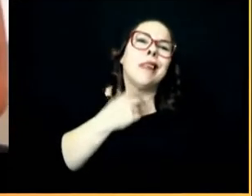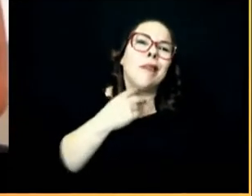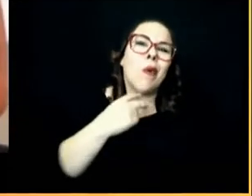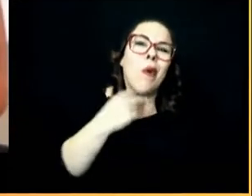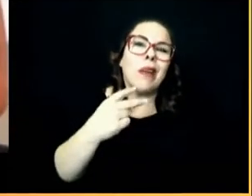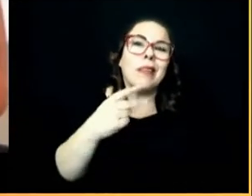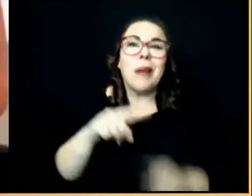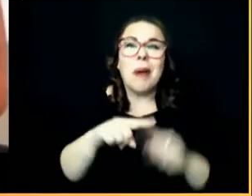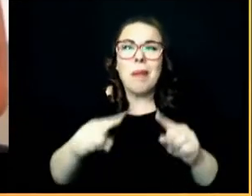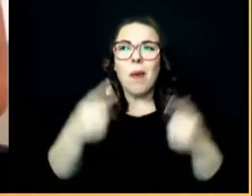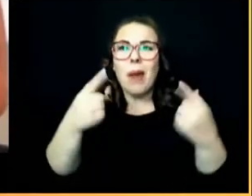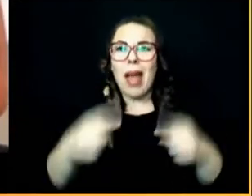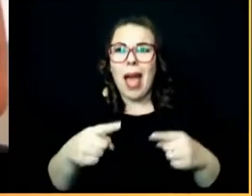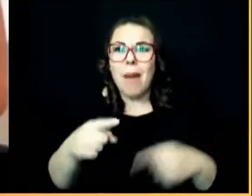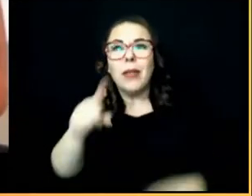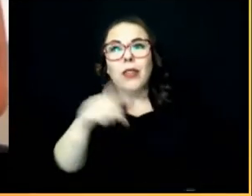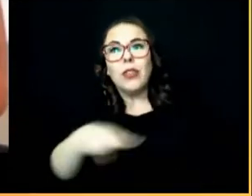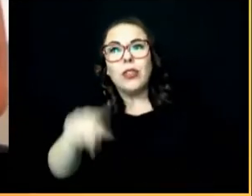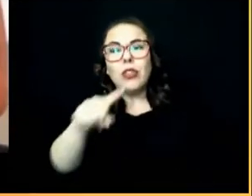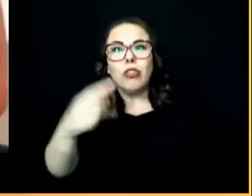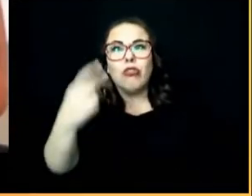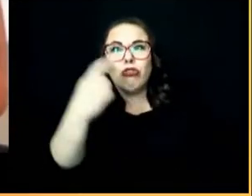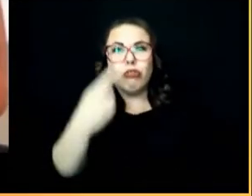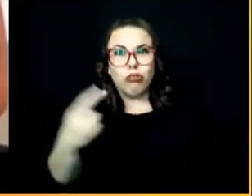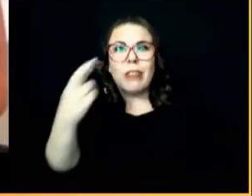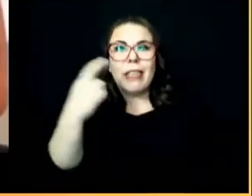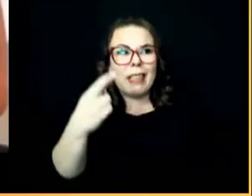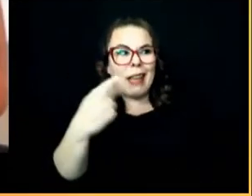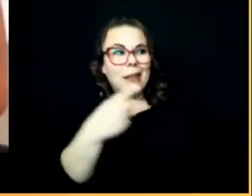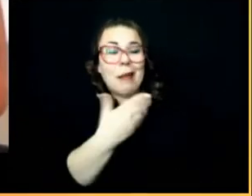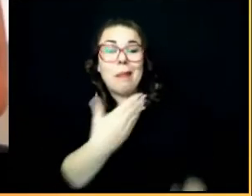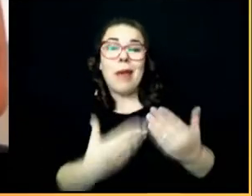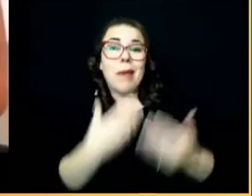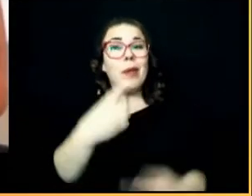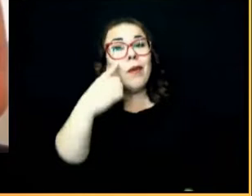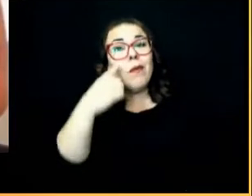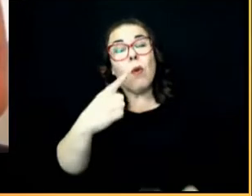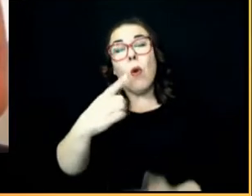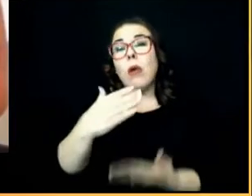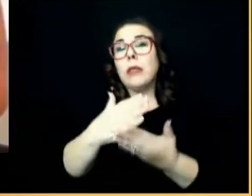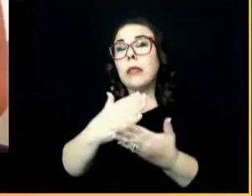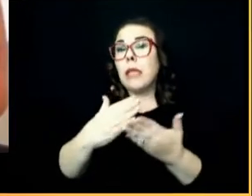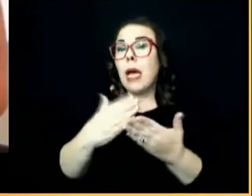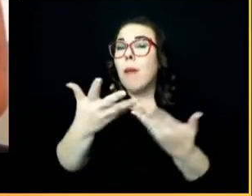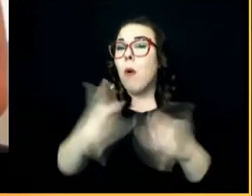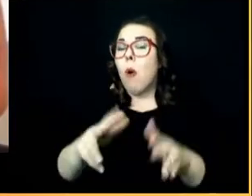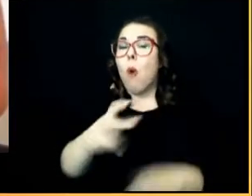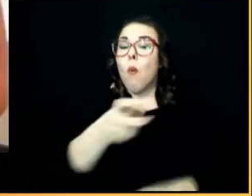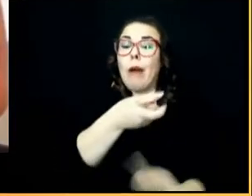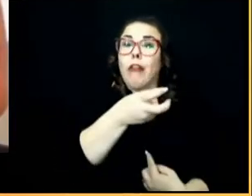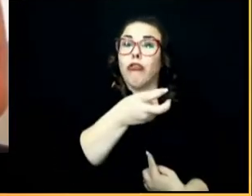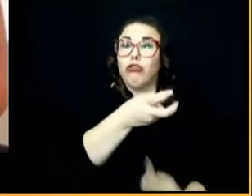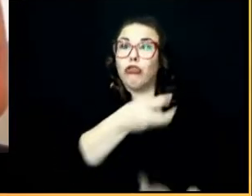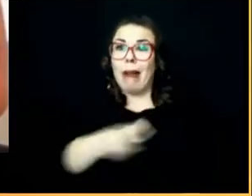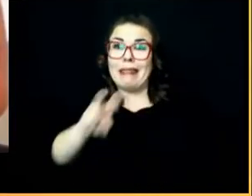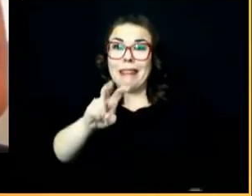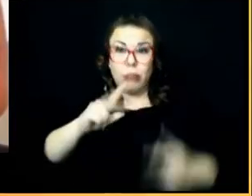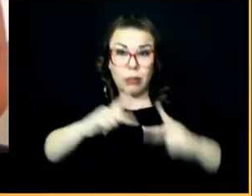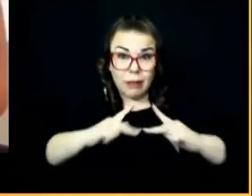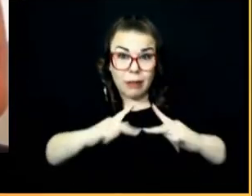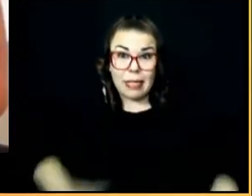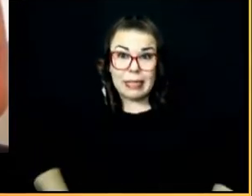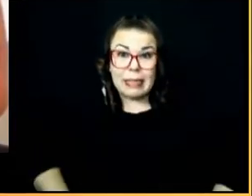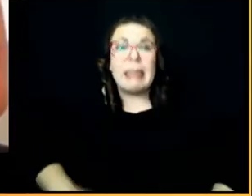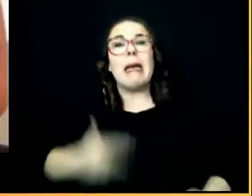it's for those who medically transition. It may just be changes associated with whatever treatment you're